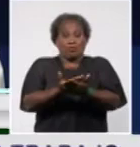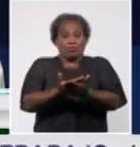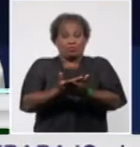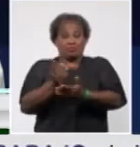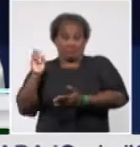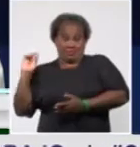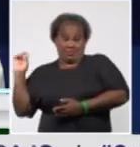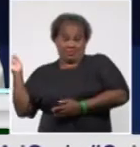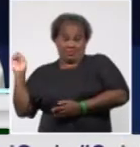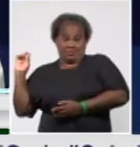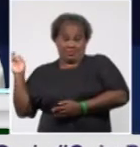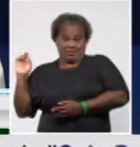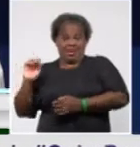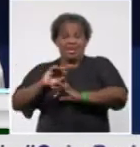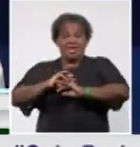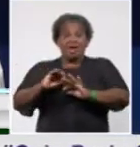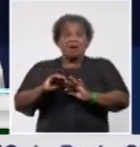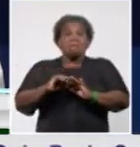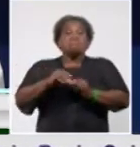Yesterday, therefore,